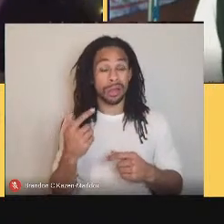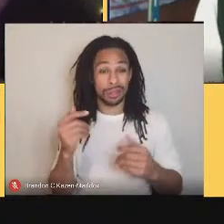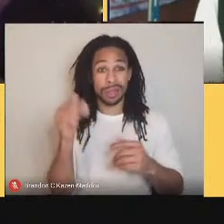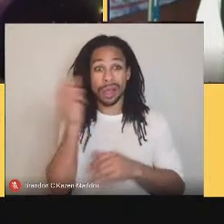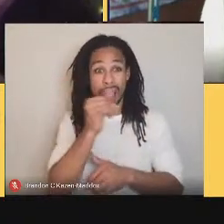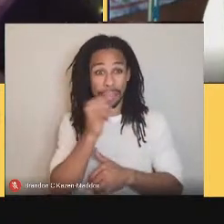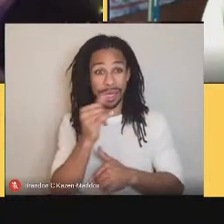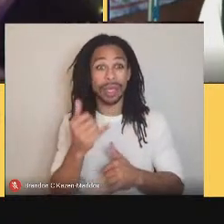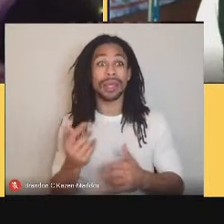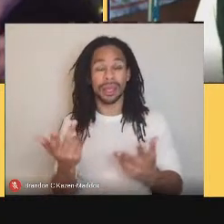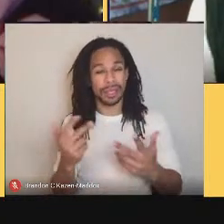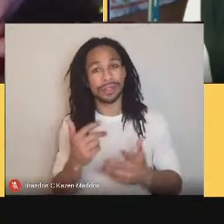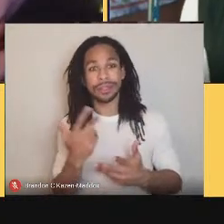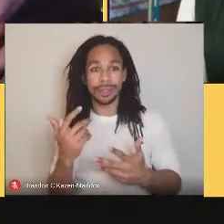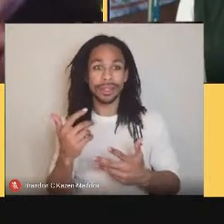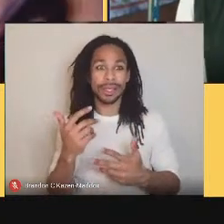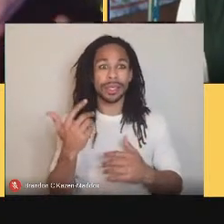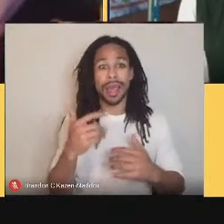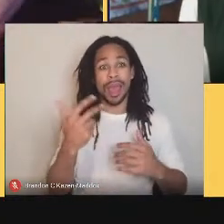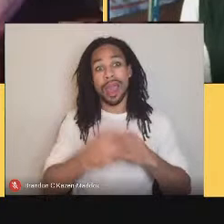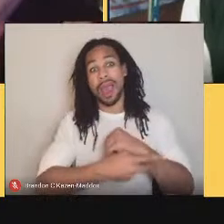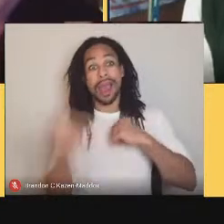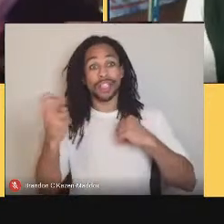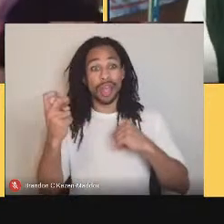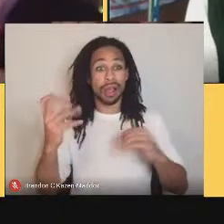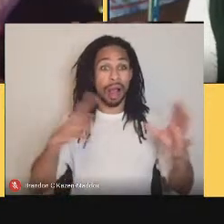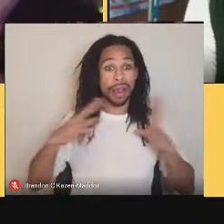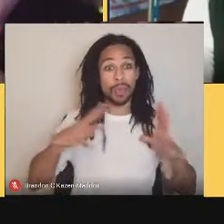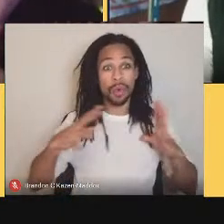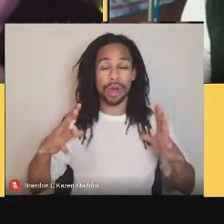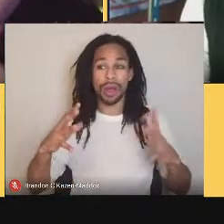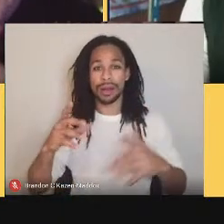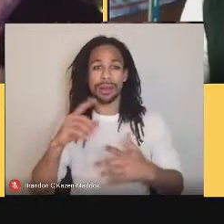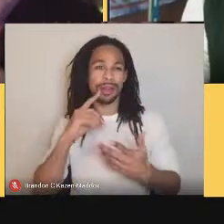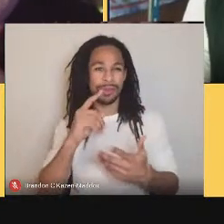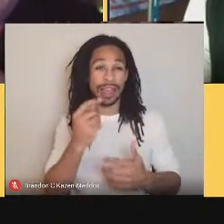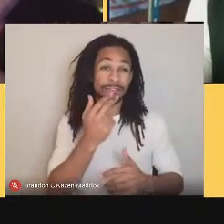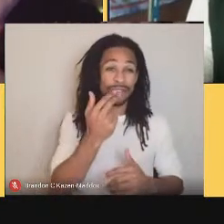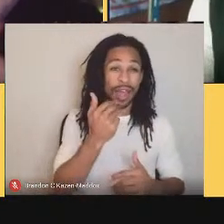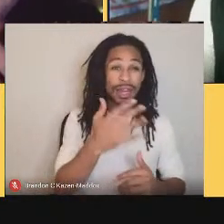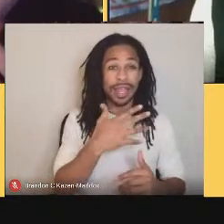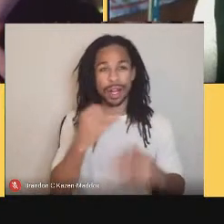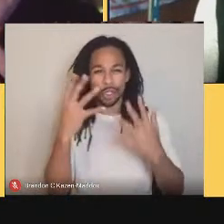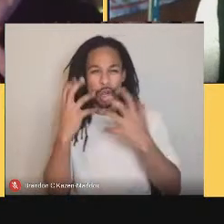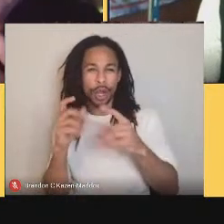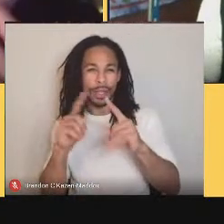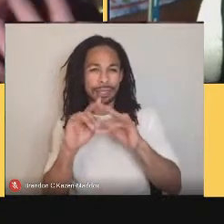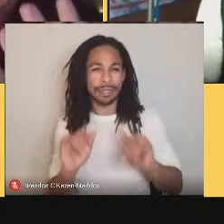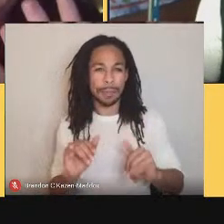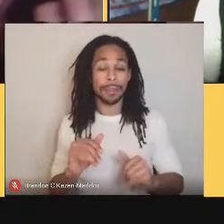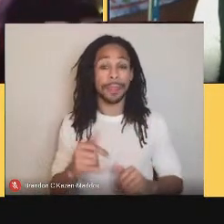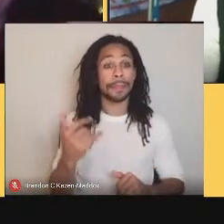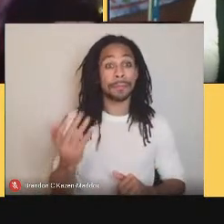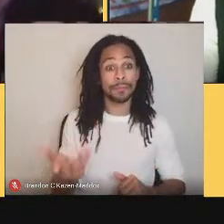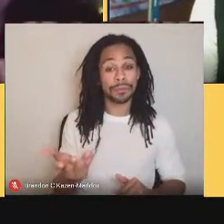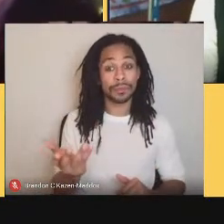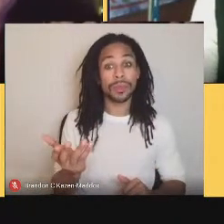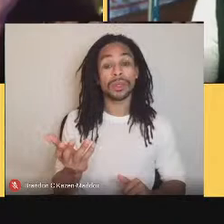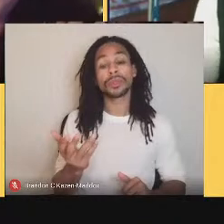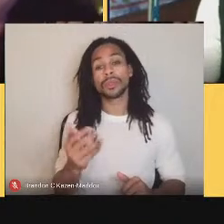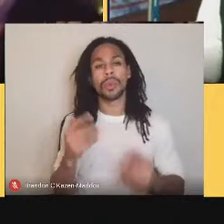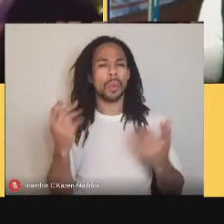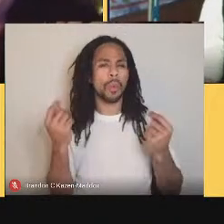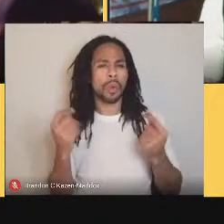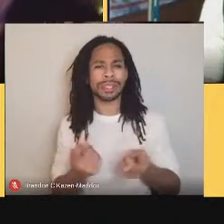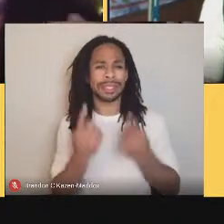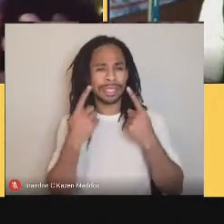Hijack Hollywood. Yep. So first, what musical methods do you find are successful at conveying these two different